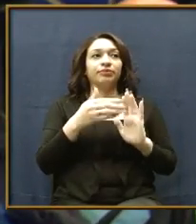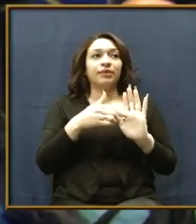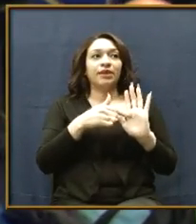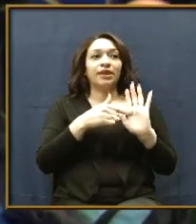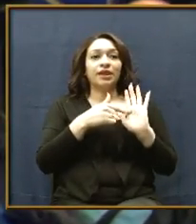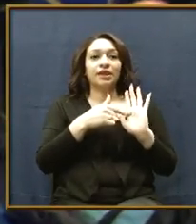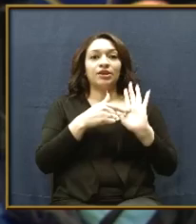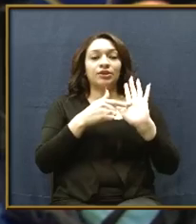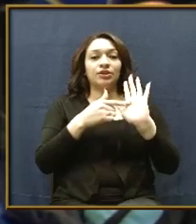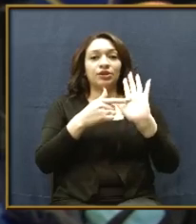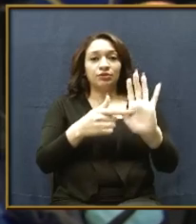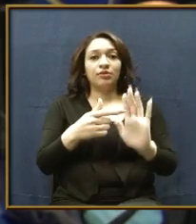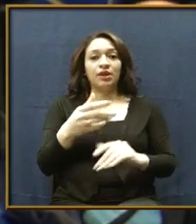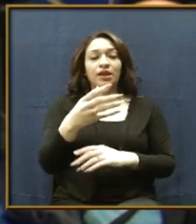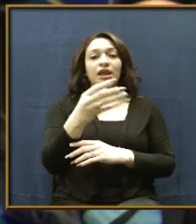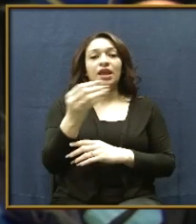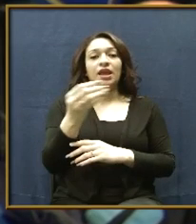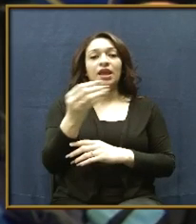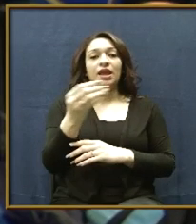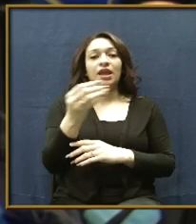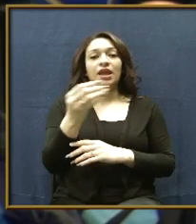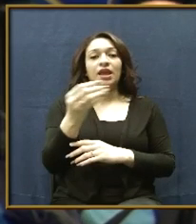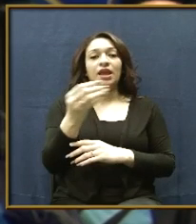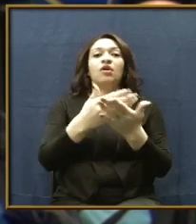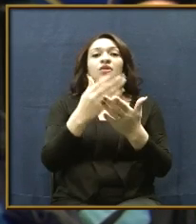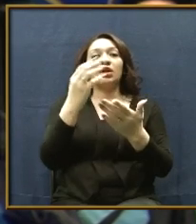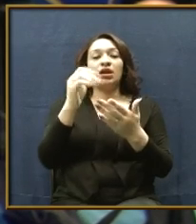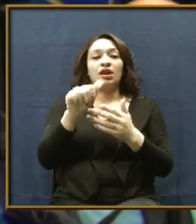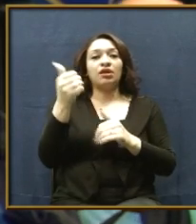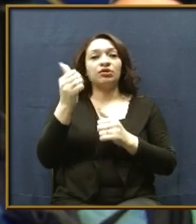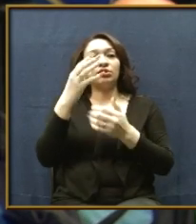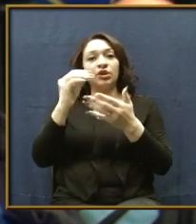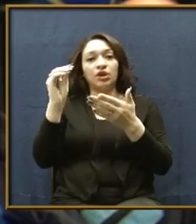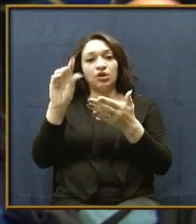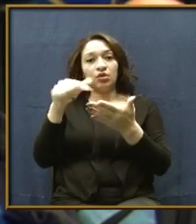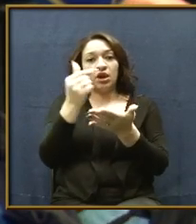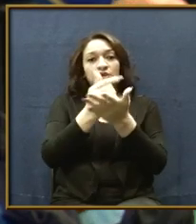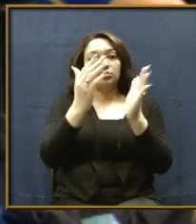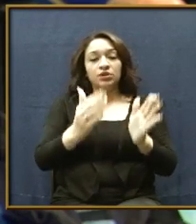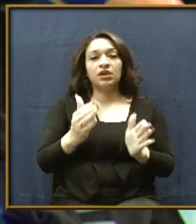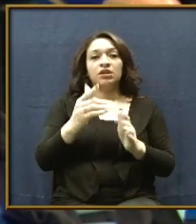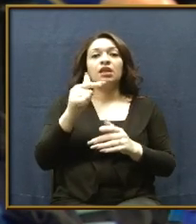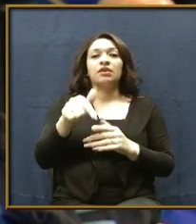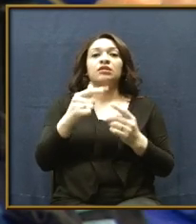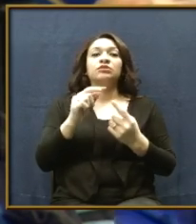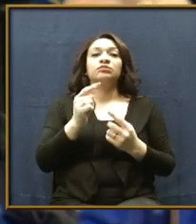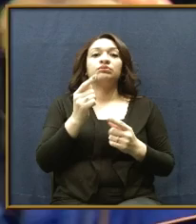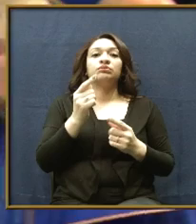you and upon those graduating the appropriate degree.